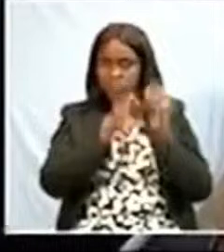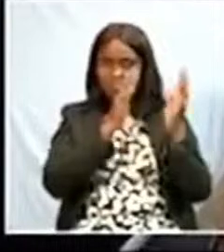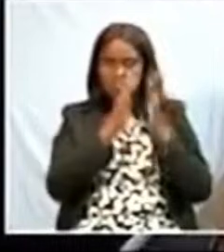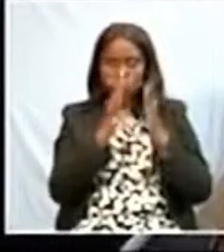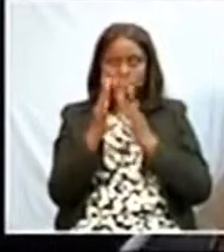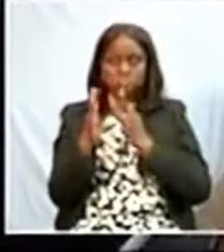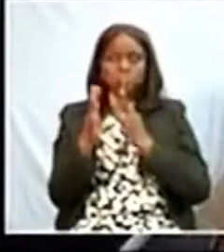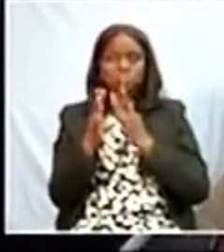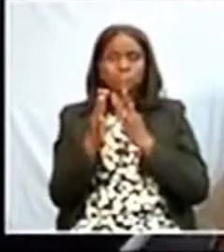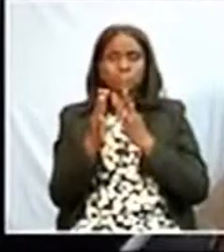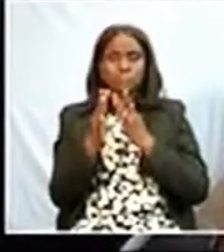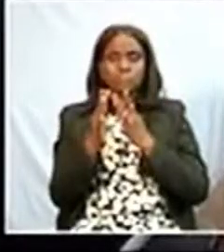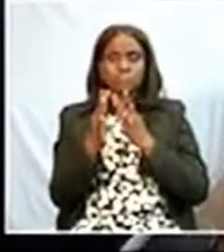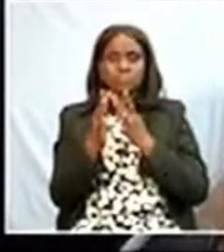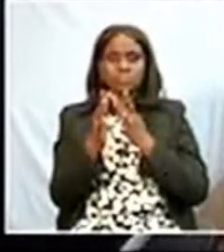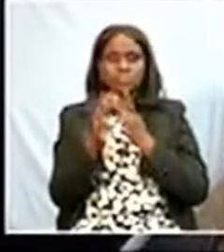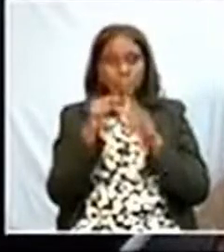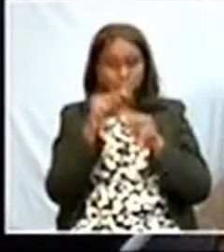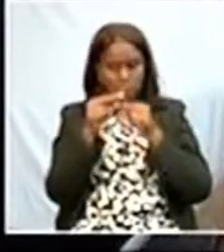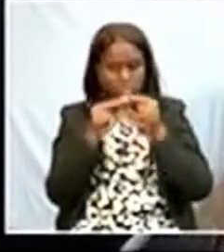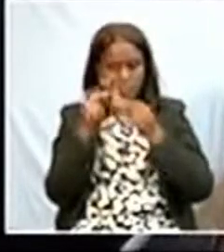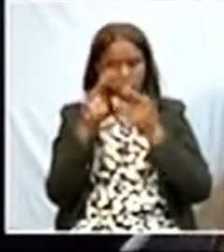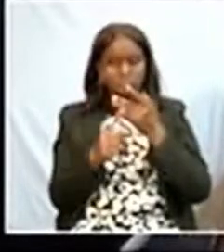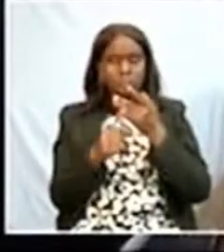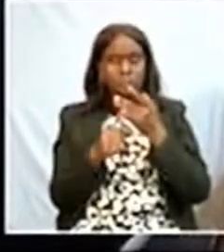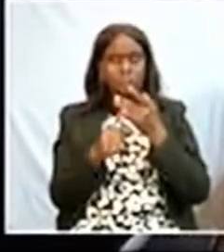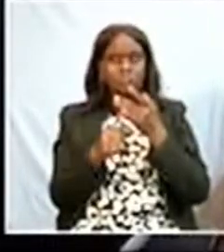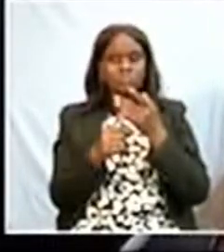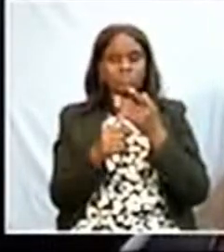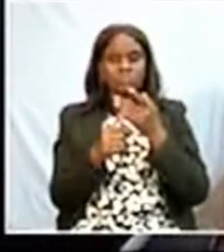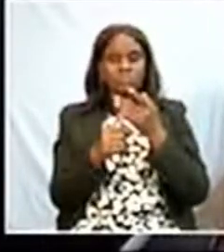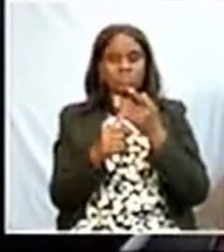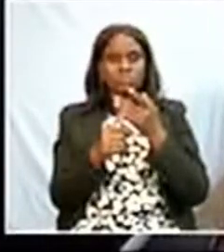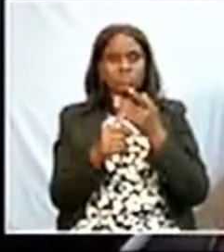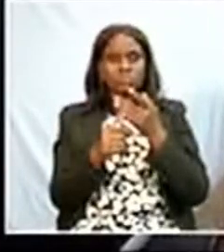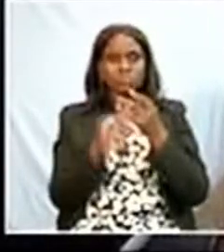plan, it means